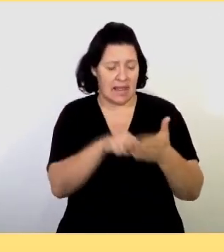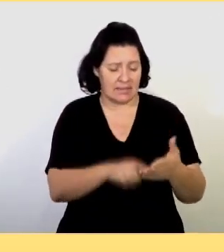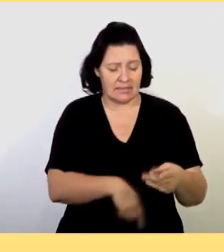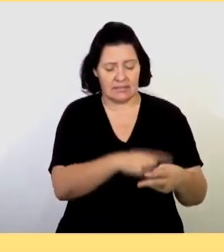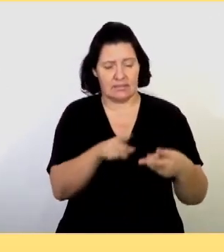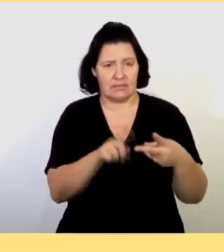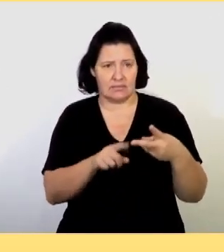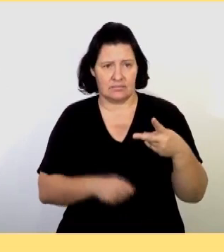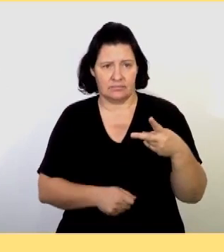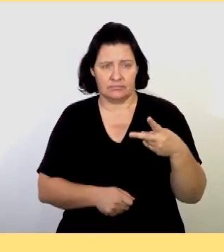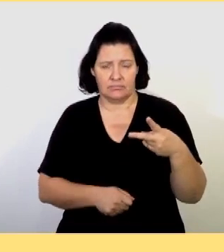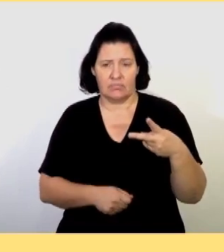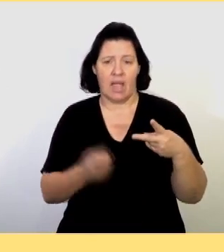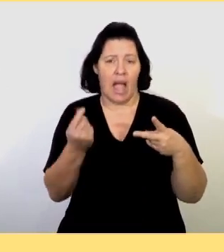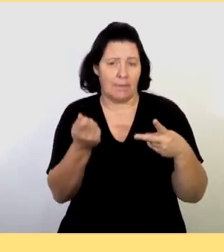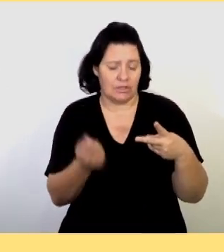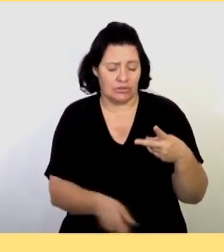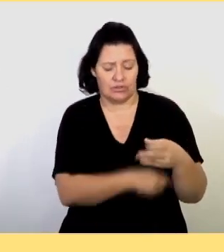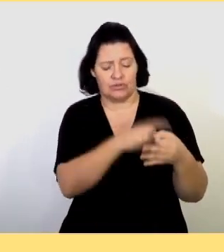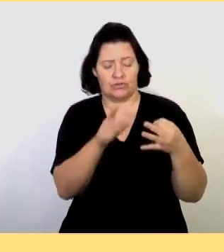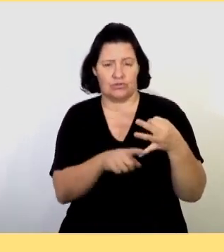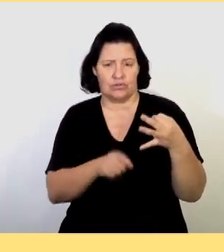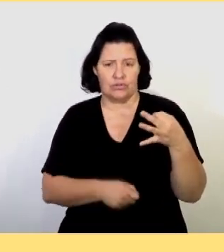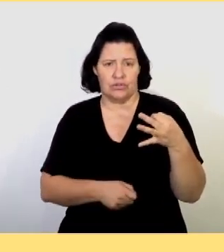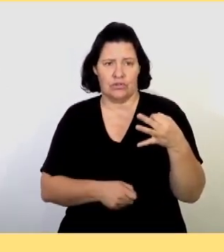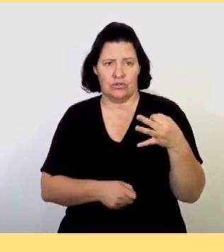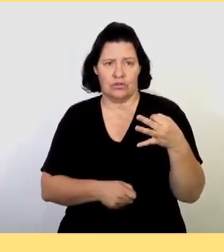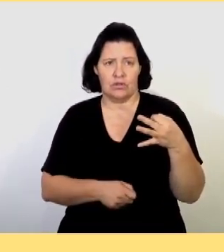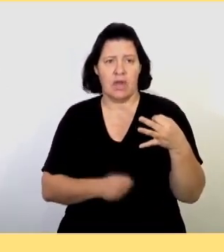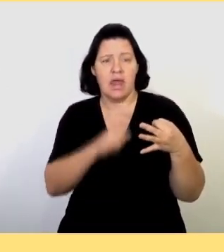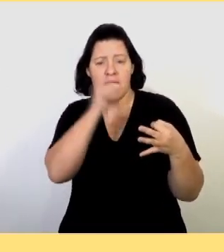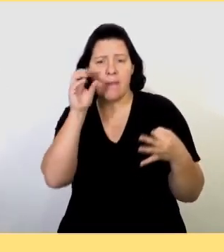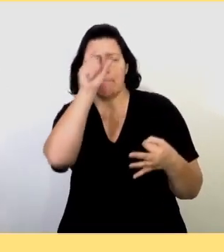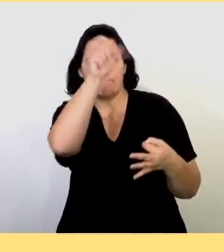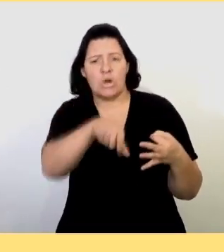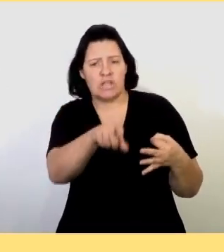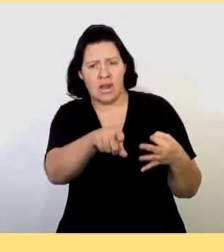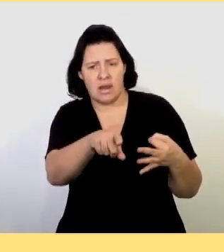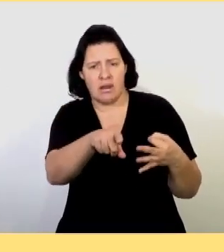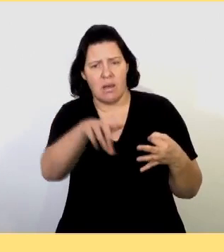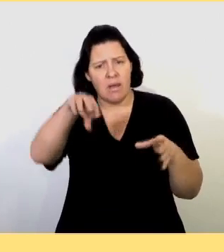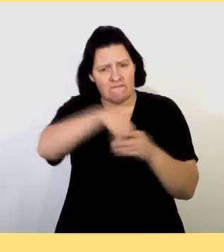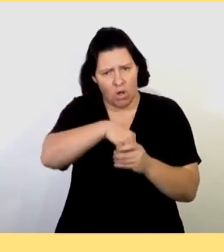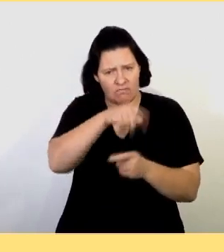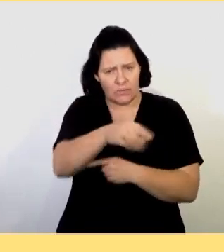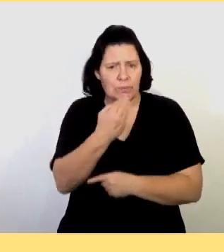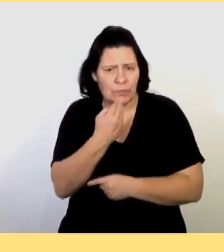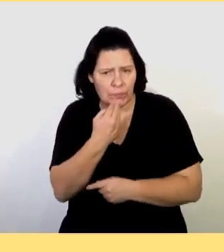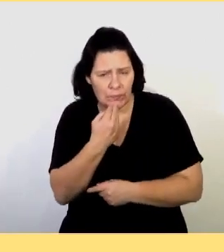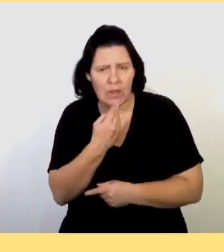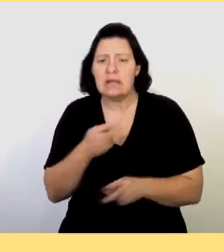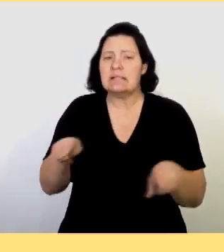date, it must have the amount, it must also have the name of the person that is involved in the